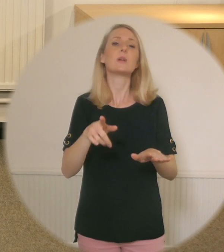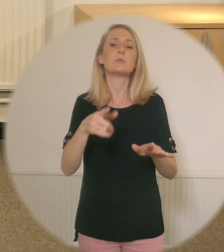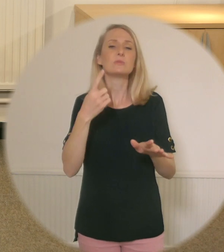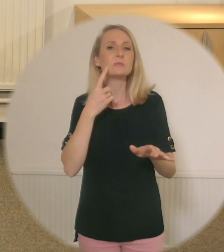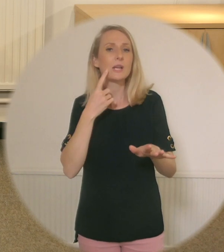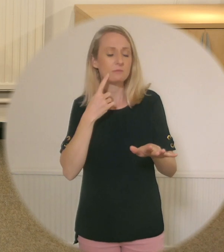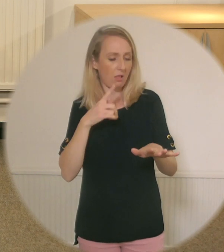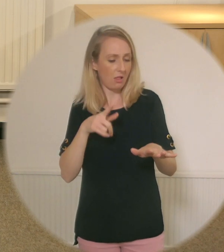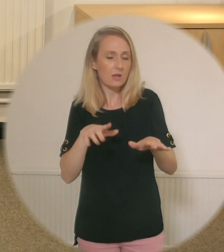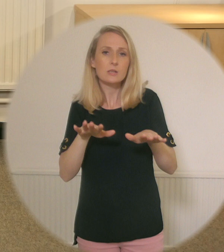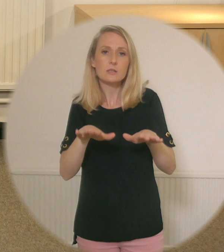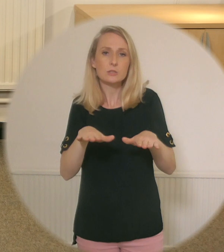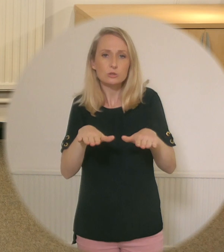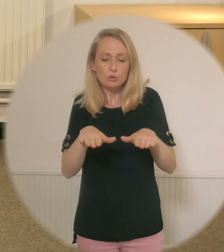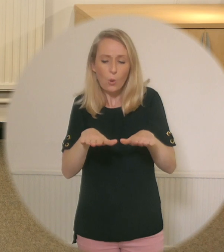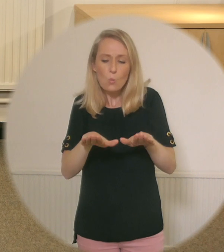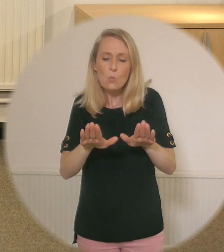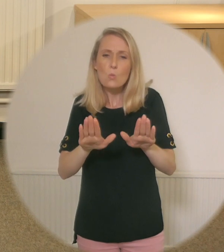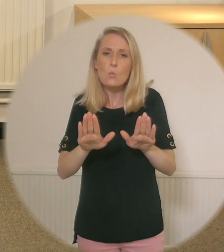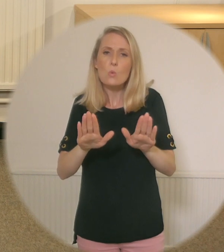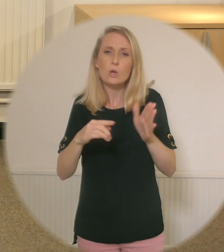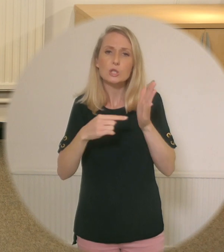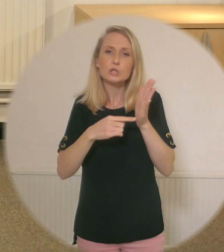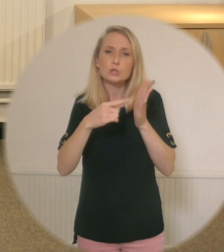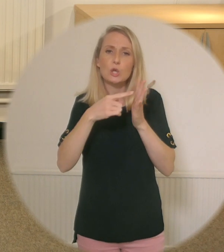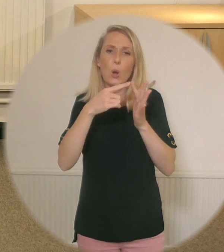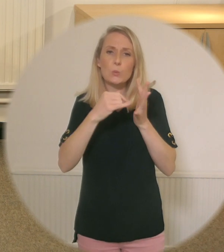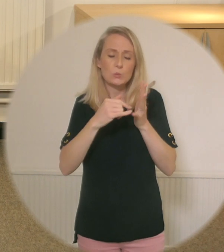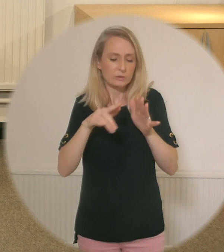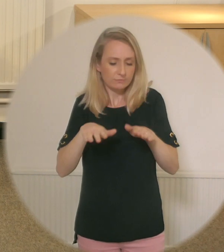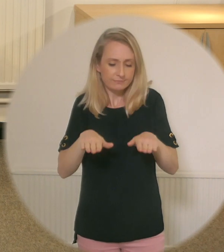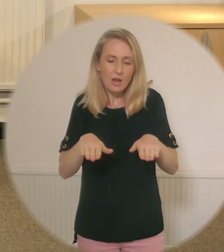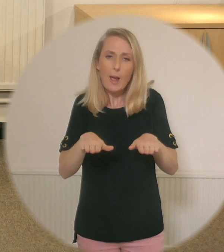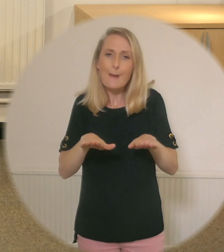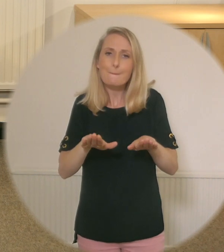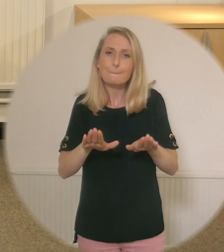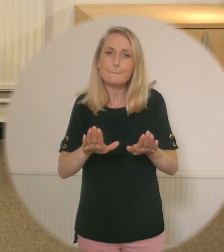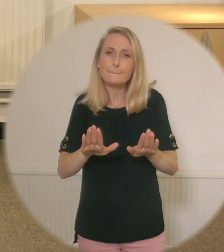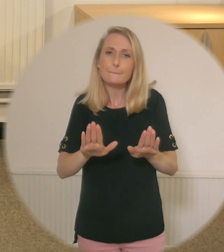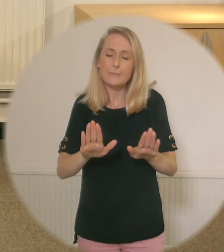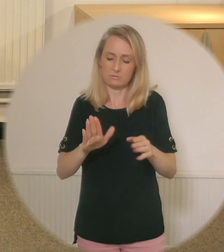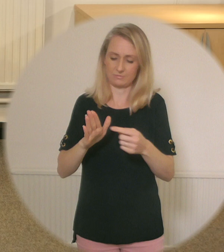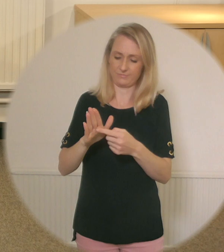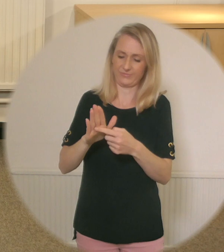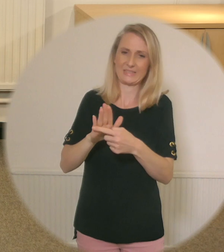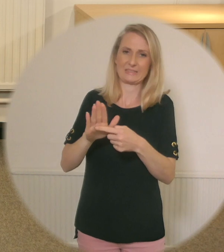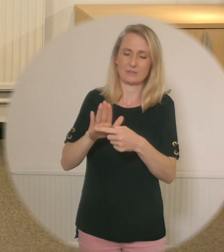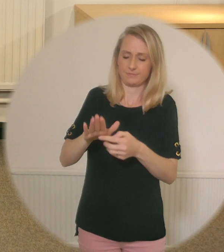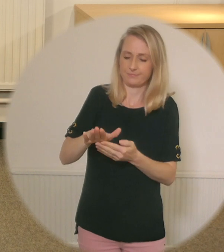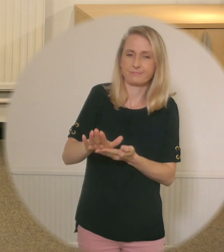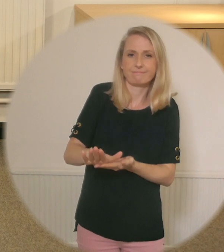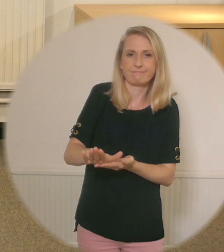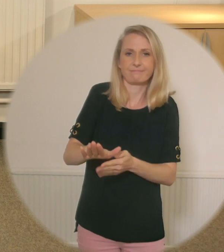lift up your toes. So lifting up all of the toes, keep the balls of your feet on the floor